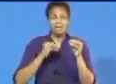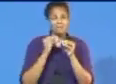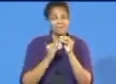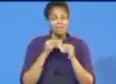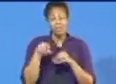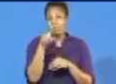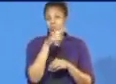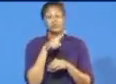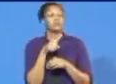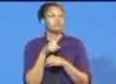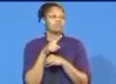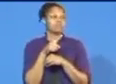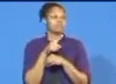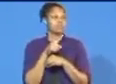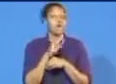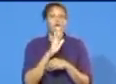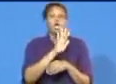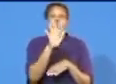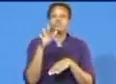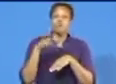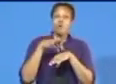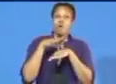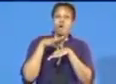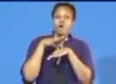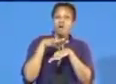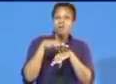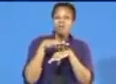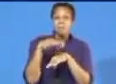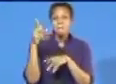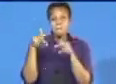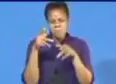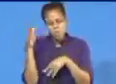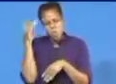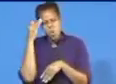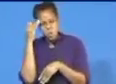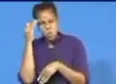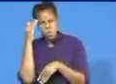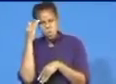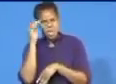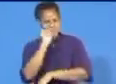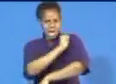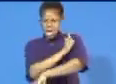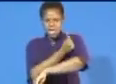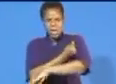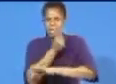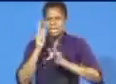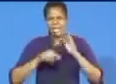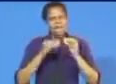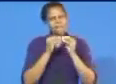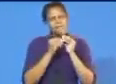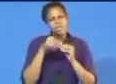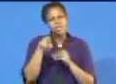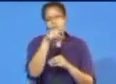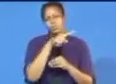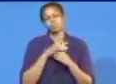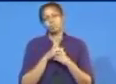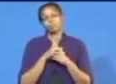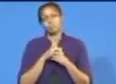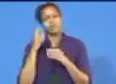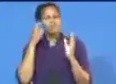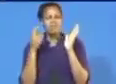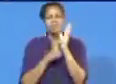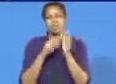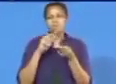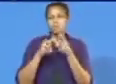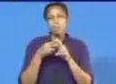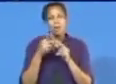you. Your earthly connections can't make you a brand new you. Recognize, number